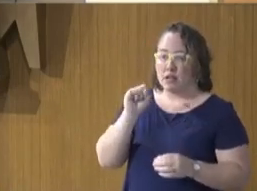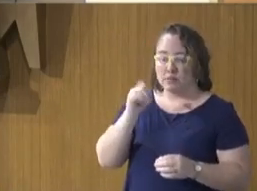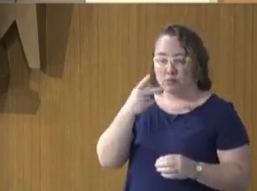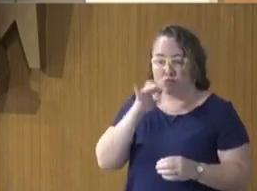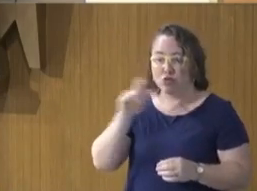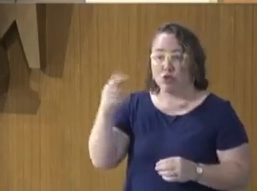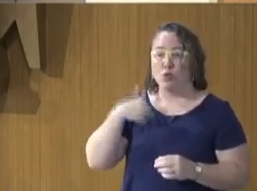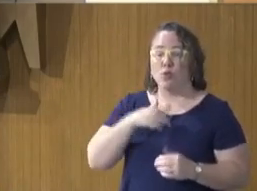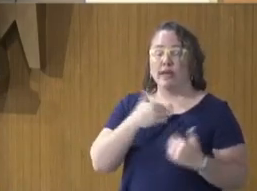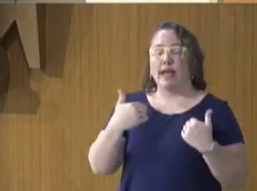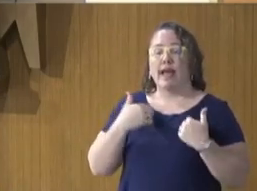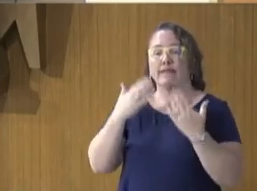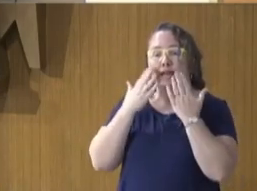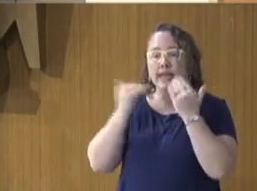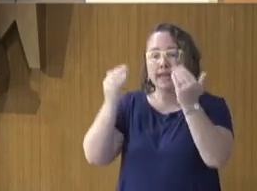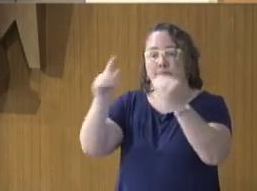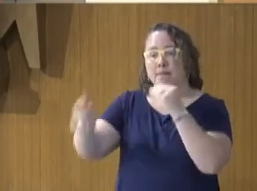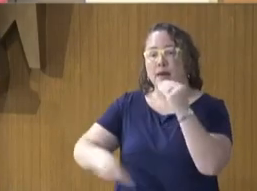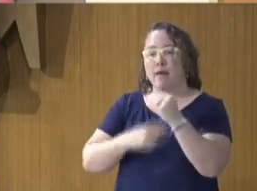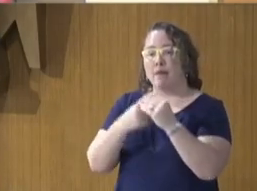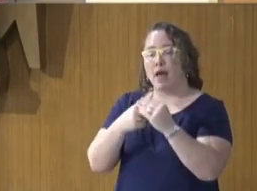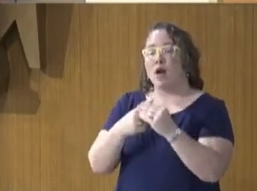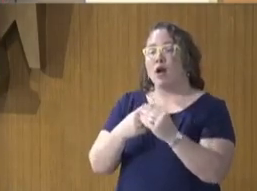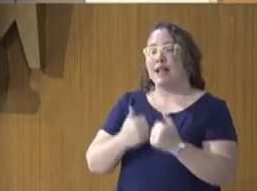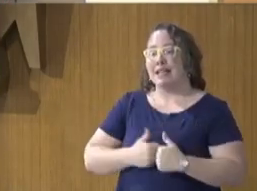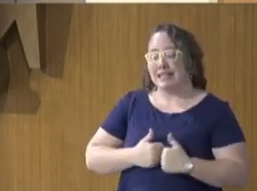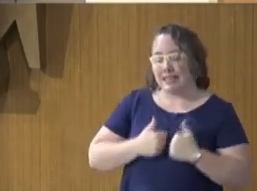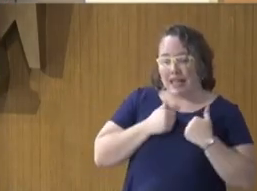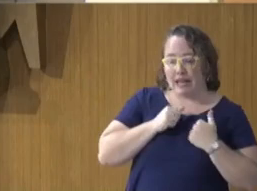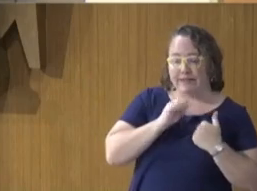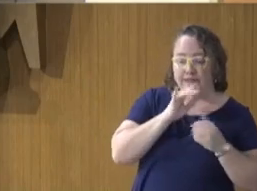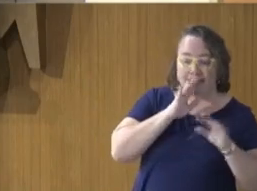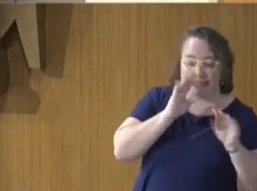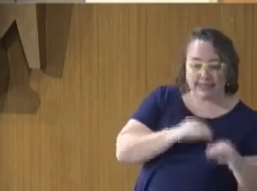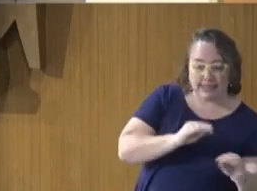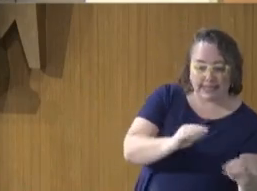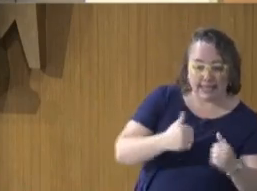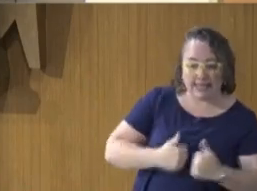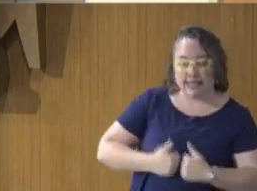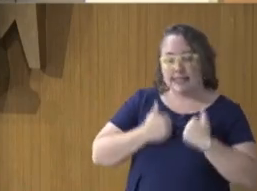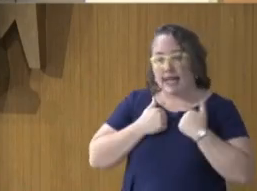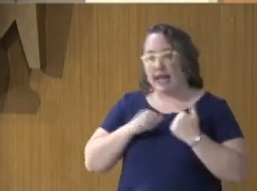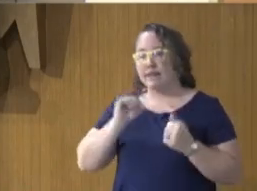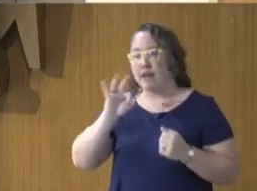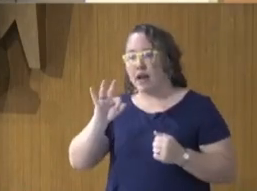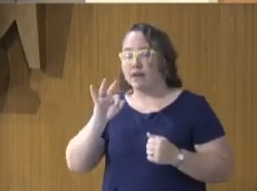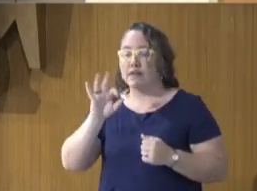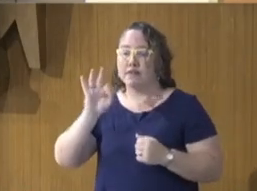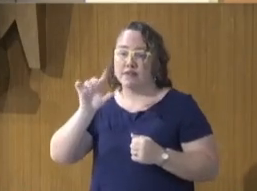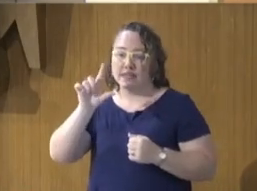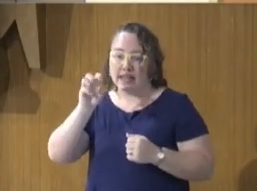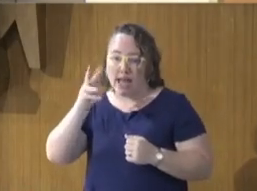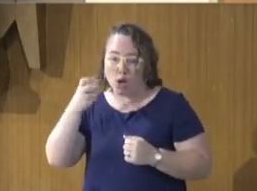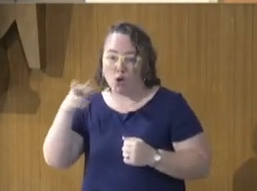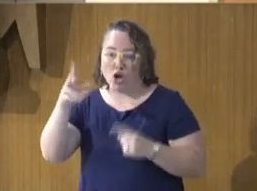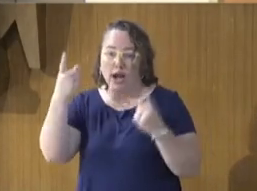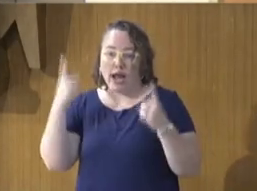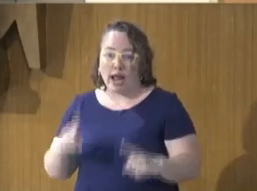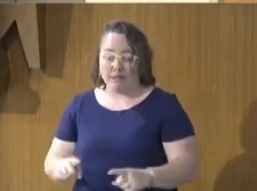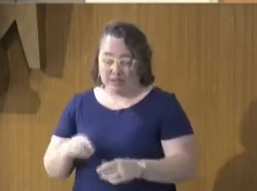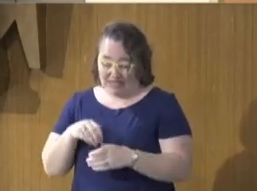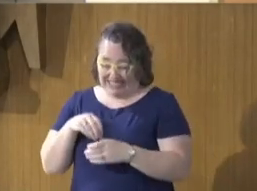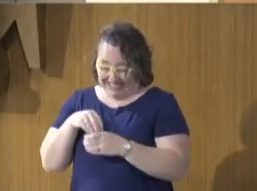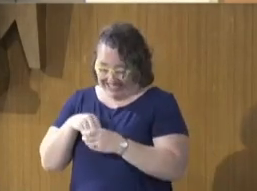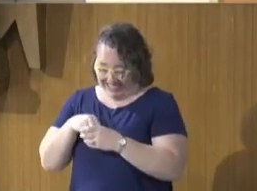hymn about how the life of a seed, the life of a flower begins in the seed, in the bulb, in the darkness, in the soil.